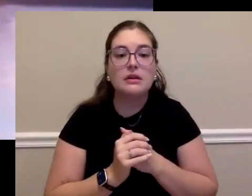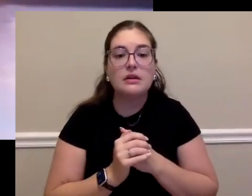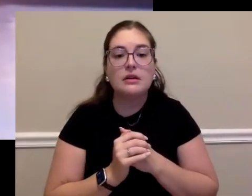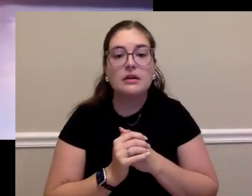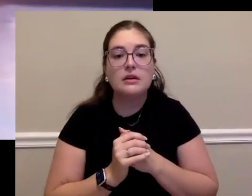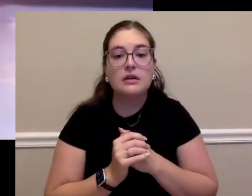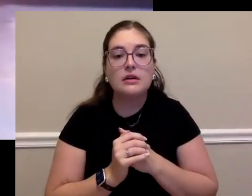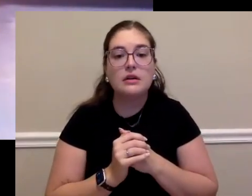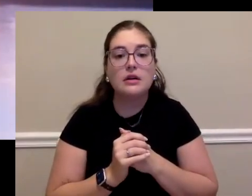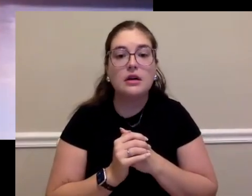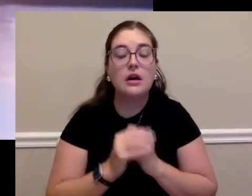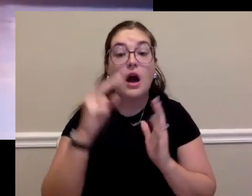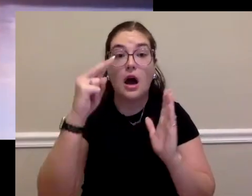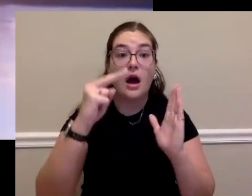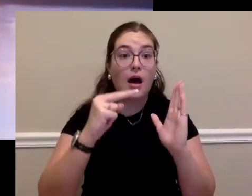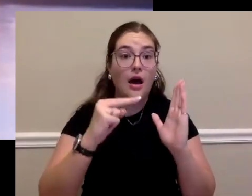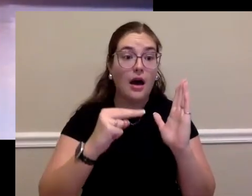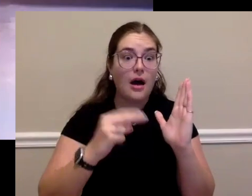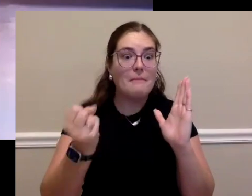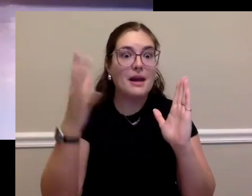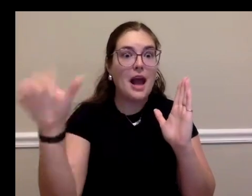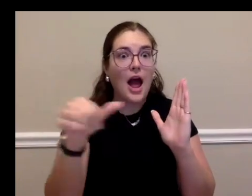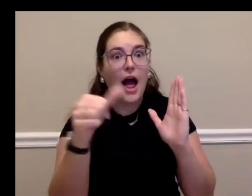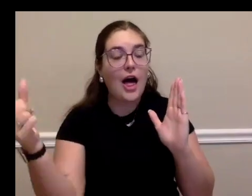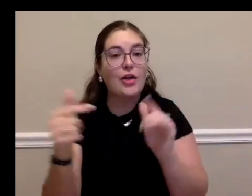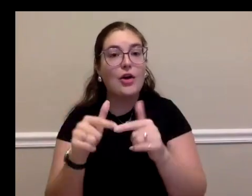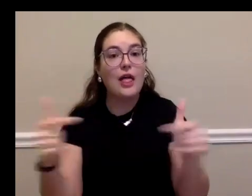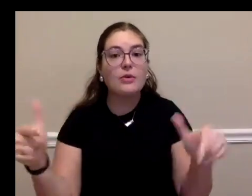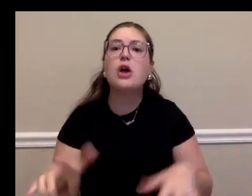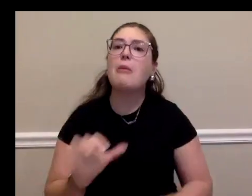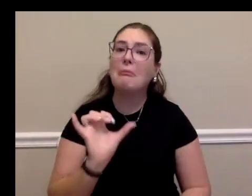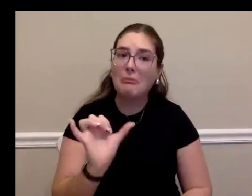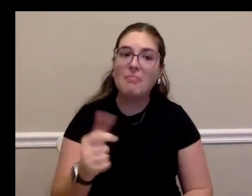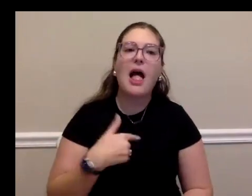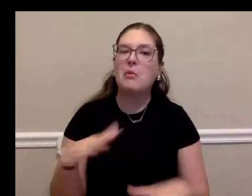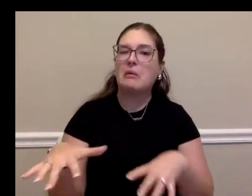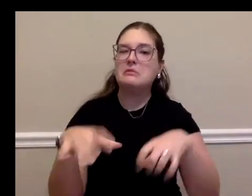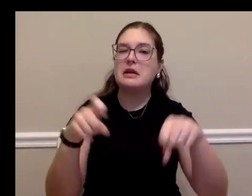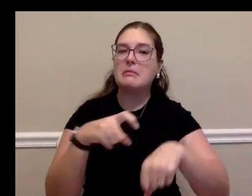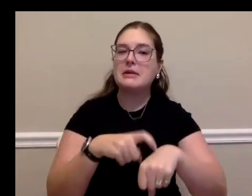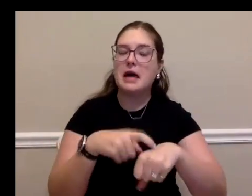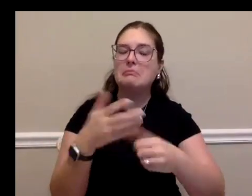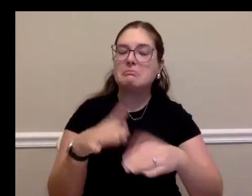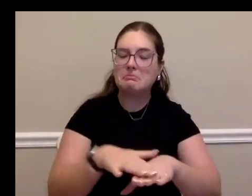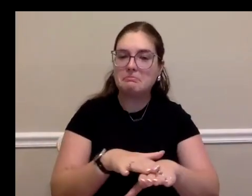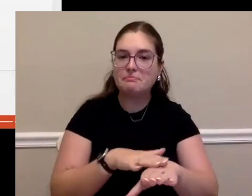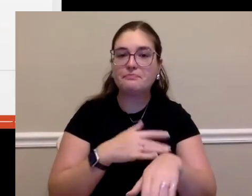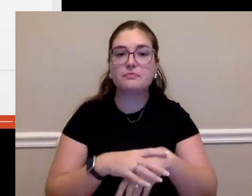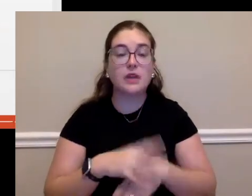Okay, and I see there's a lot of other languages, so I will take my time. Um, I hope you can see